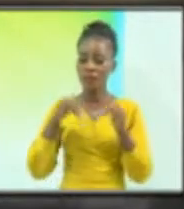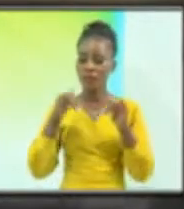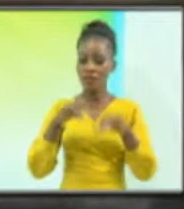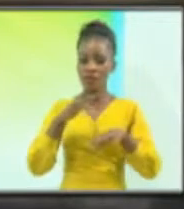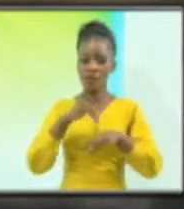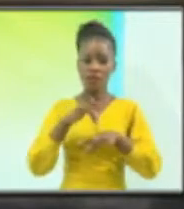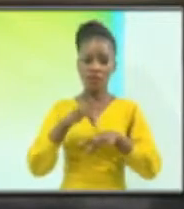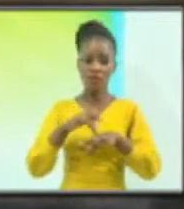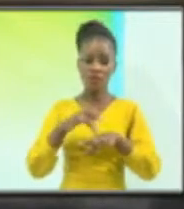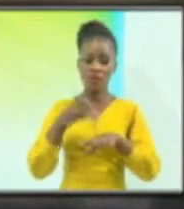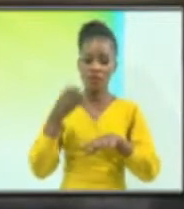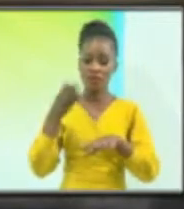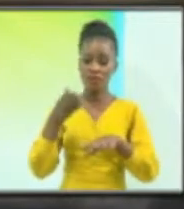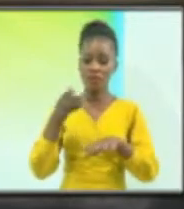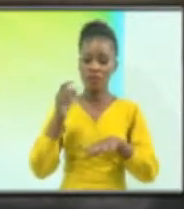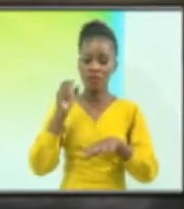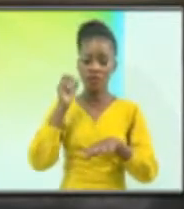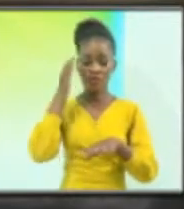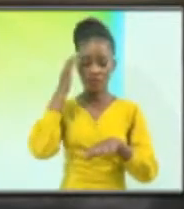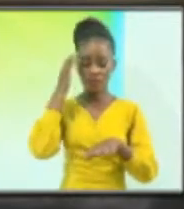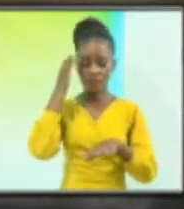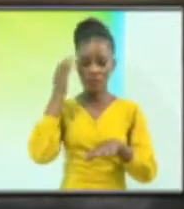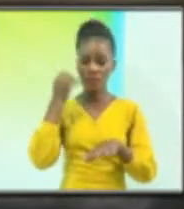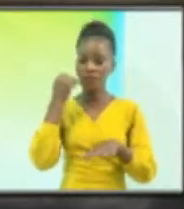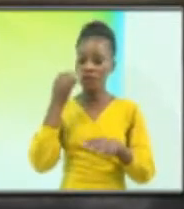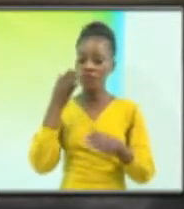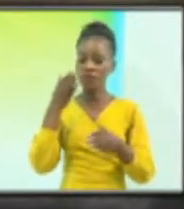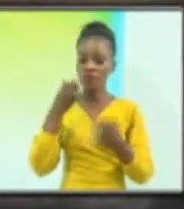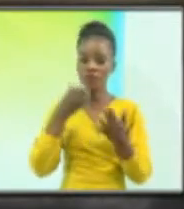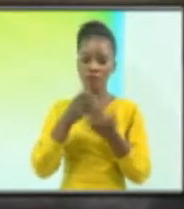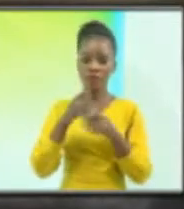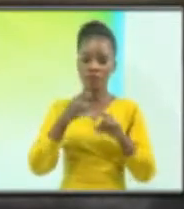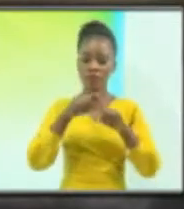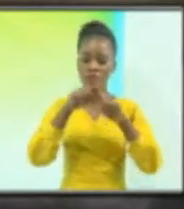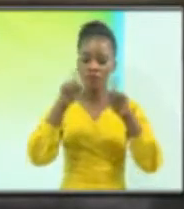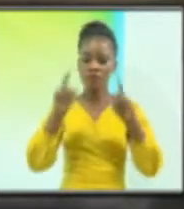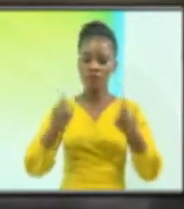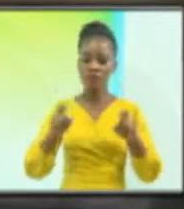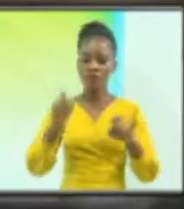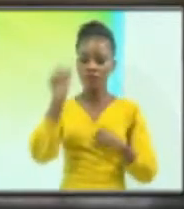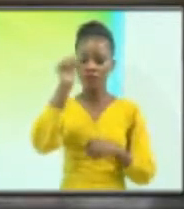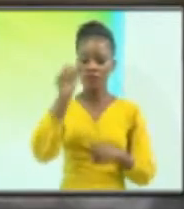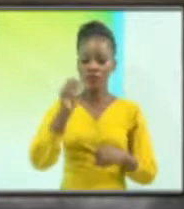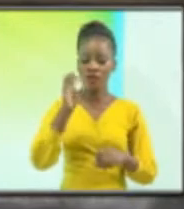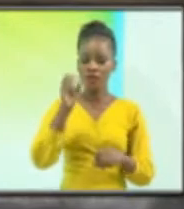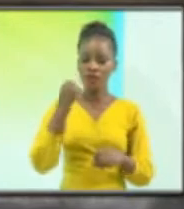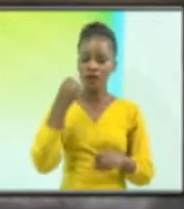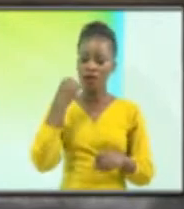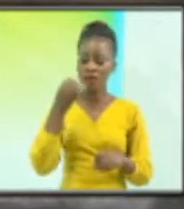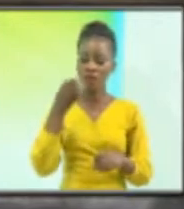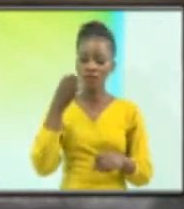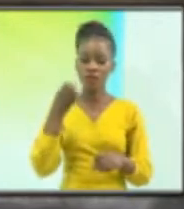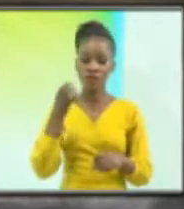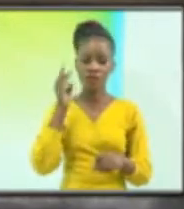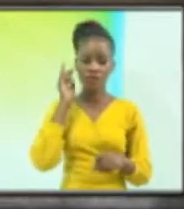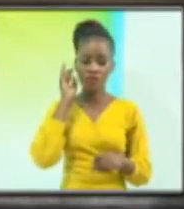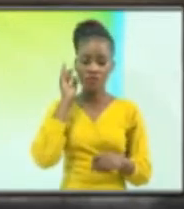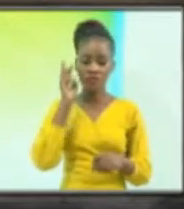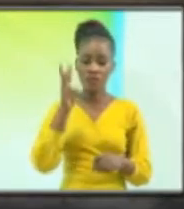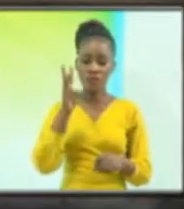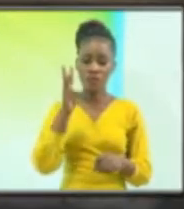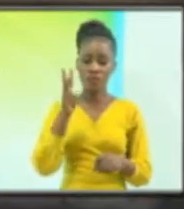paper. You know, not Manila actually, like this typesetting paper. So we recently sat down